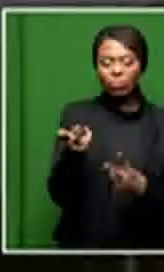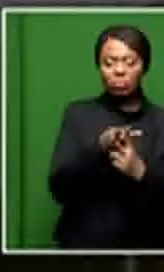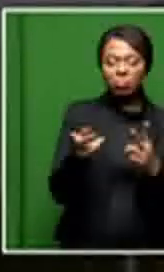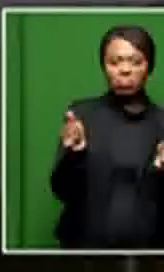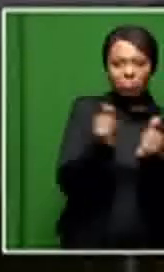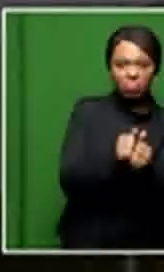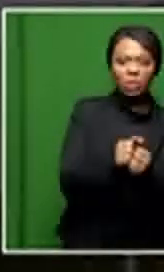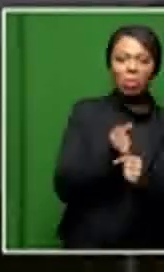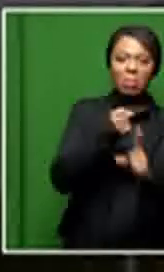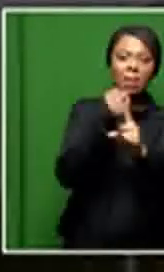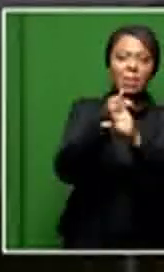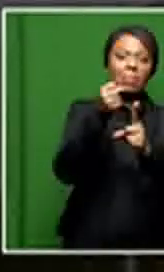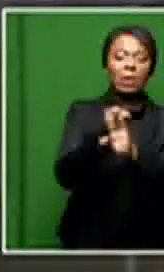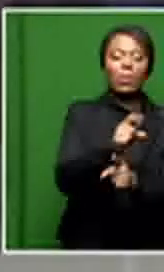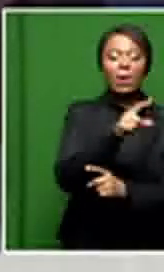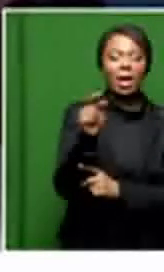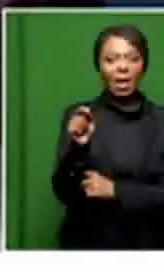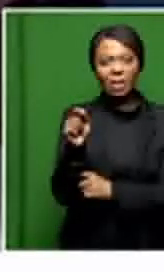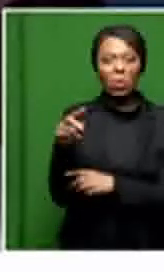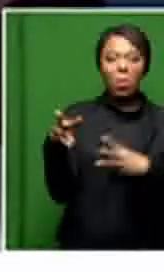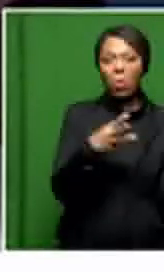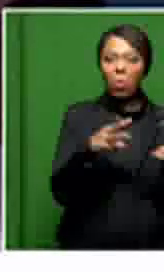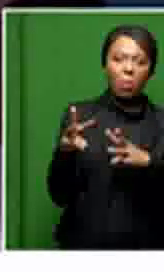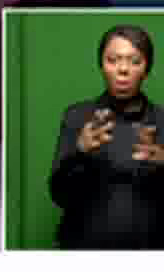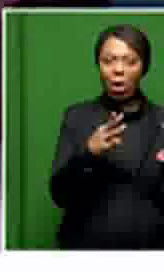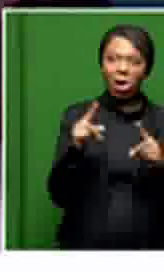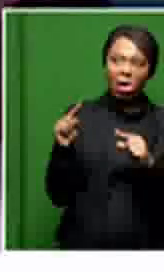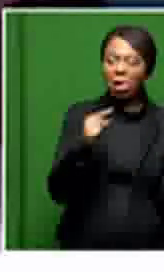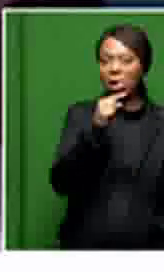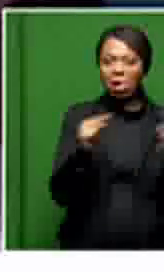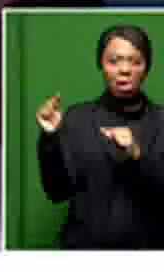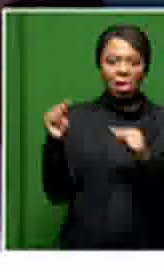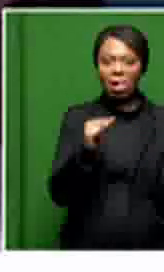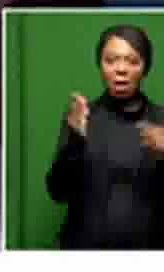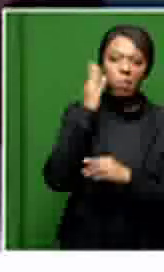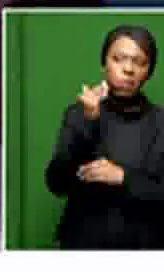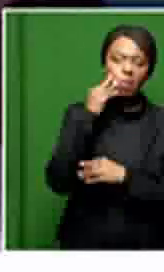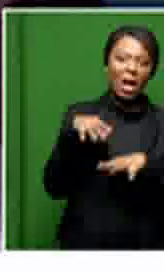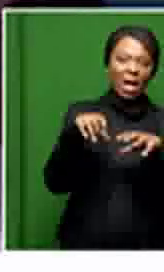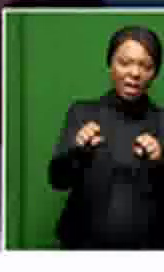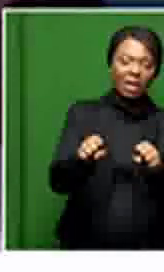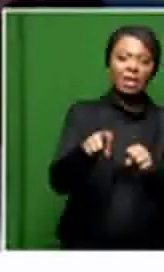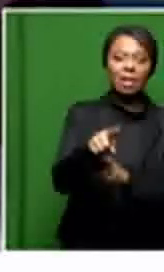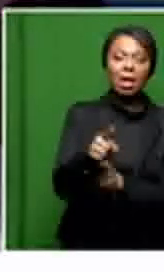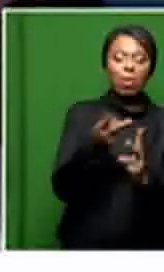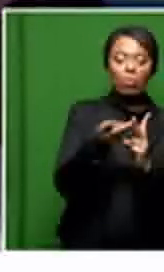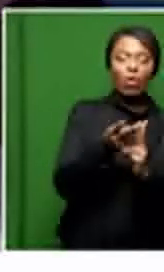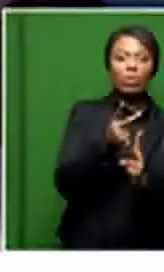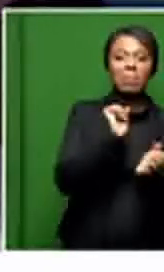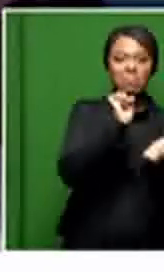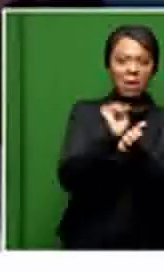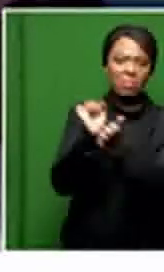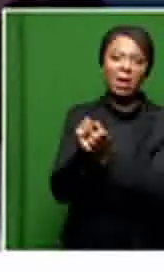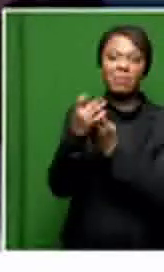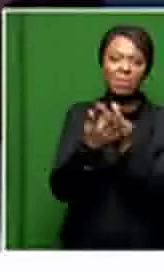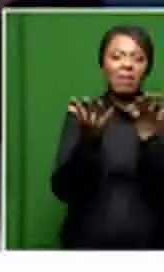the 100-year war against the dispossession of colonial dispossession. They both end up on Robben Island. They both try